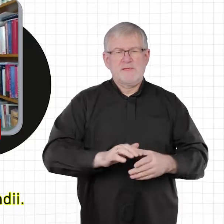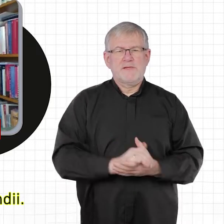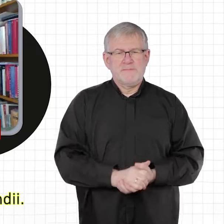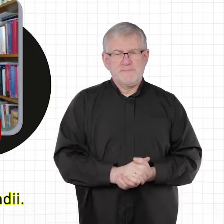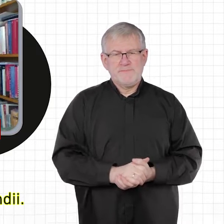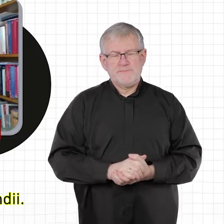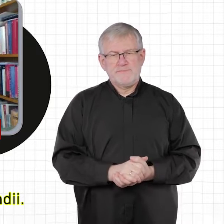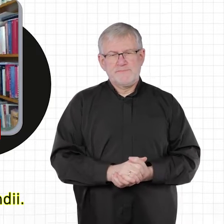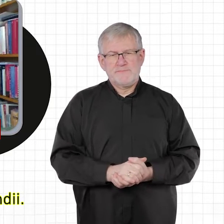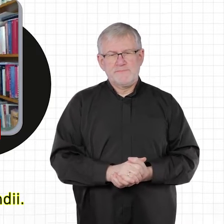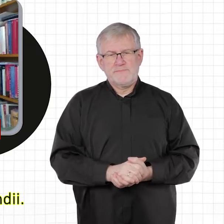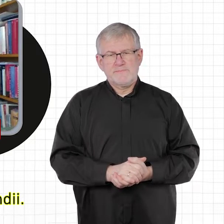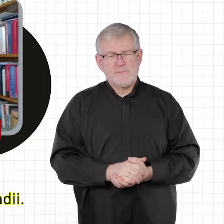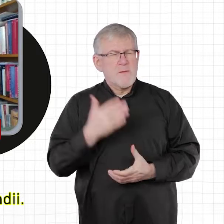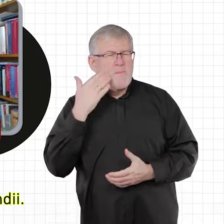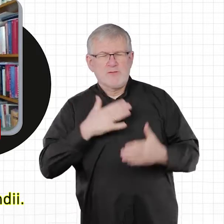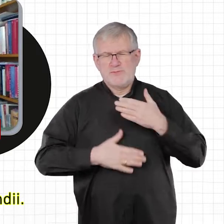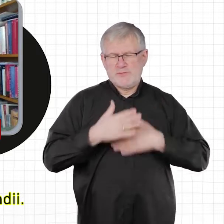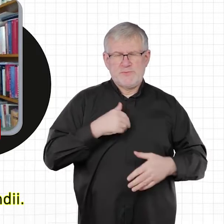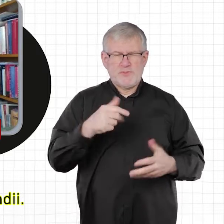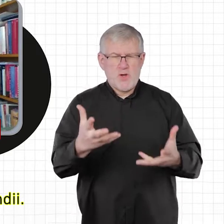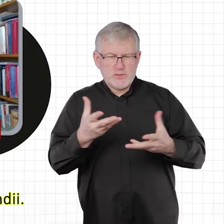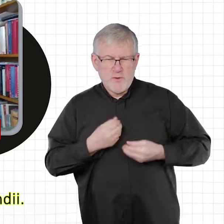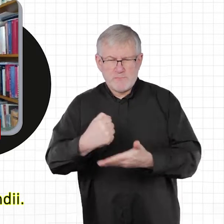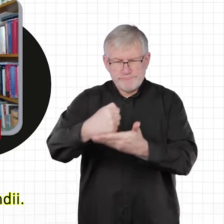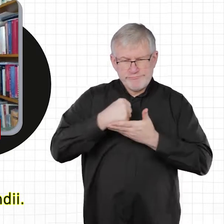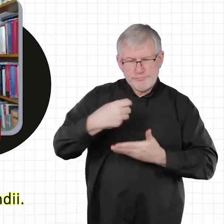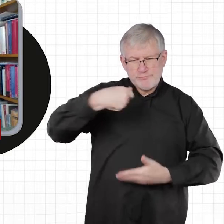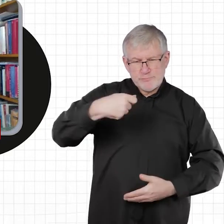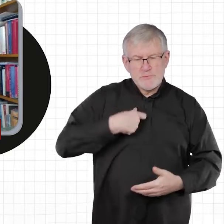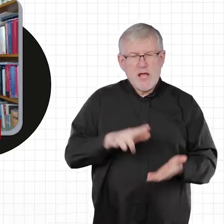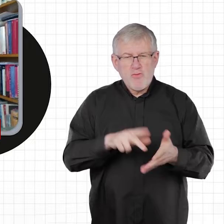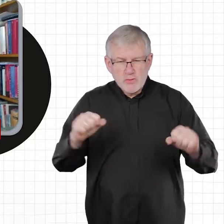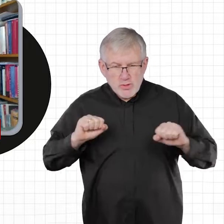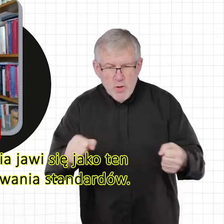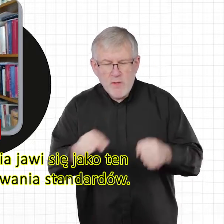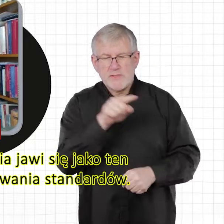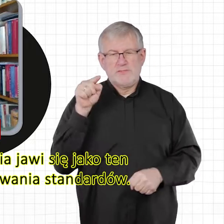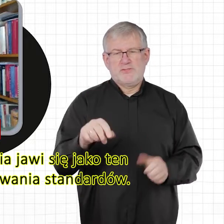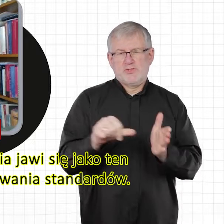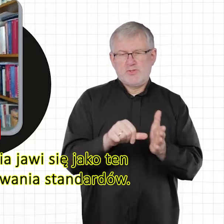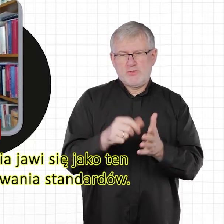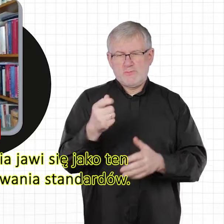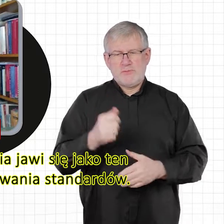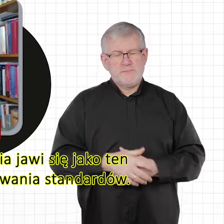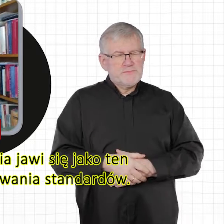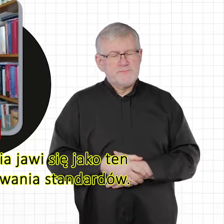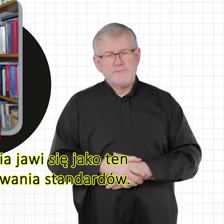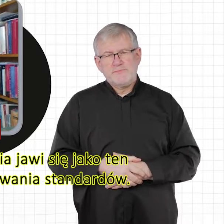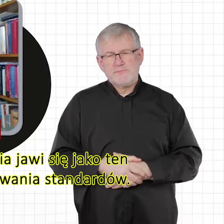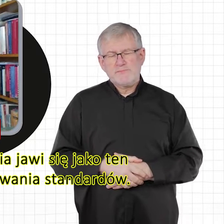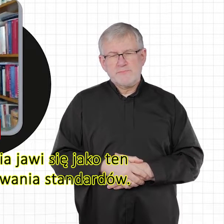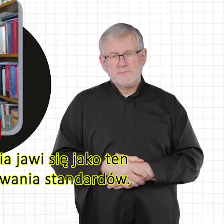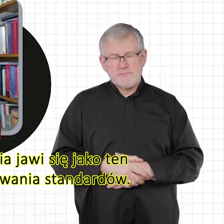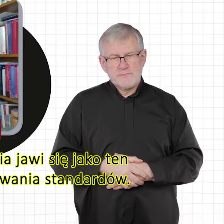will learn more about good practices from Iceland. Yes, that's right. Because in our opinion and